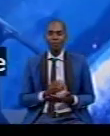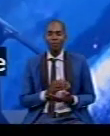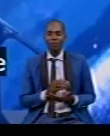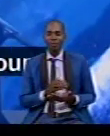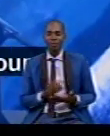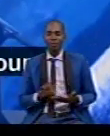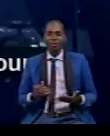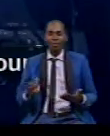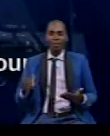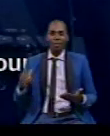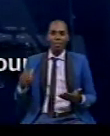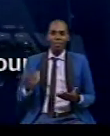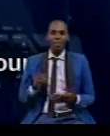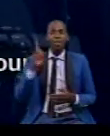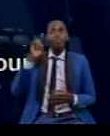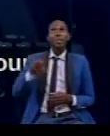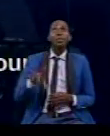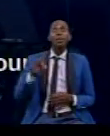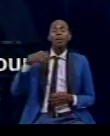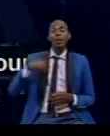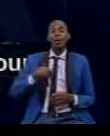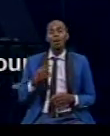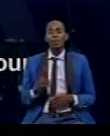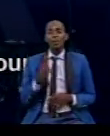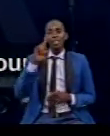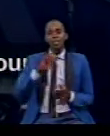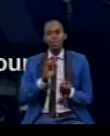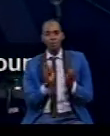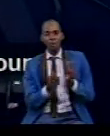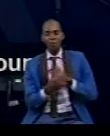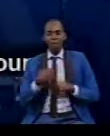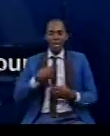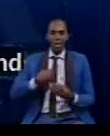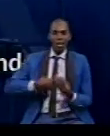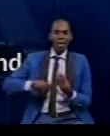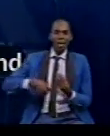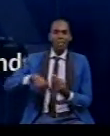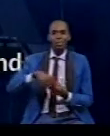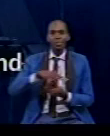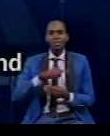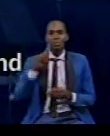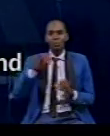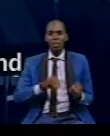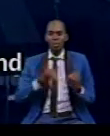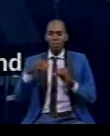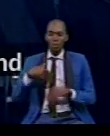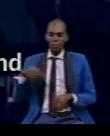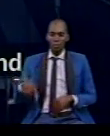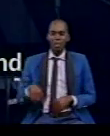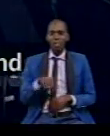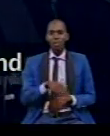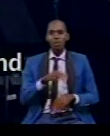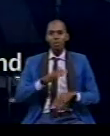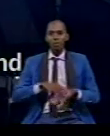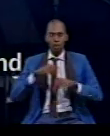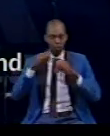My time has come. My miracle is here. My feet